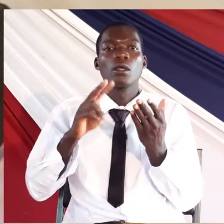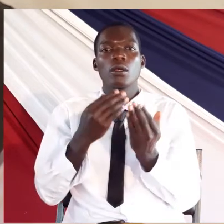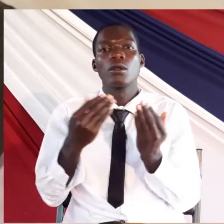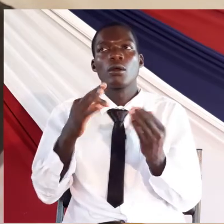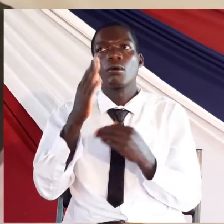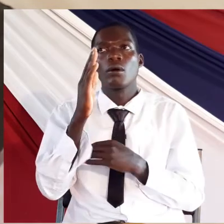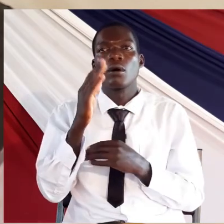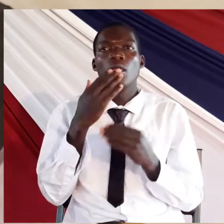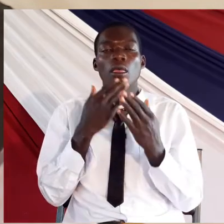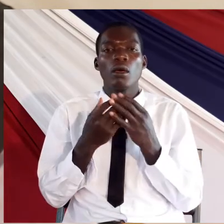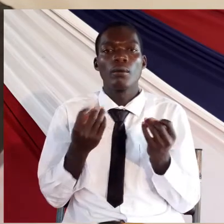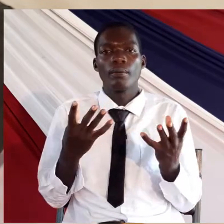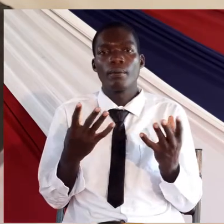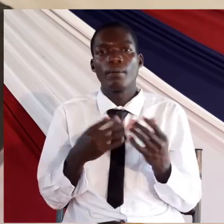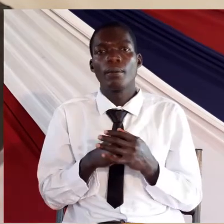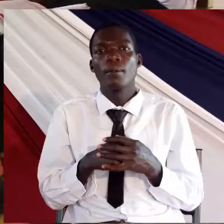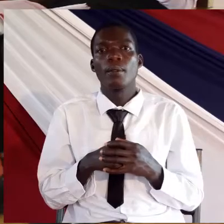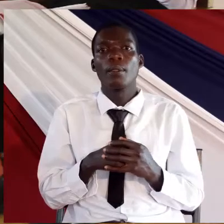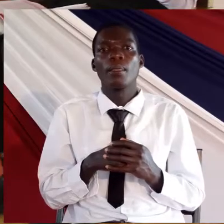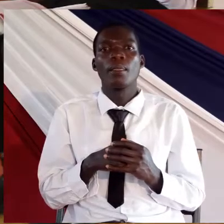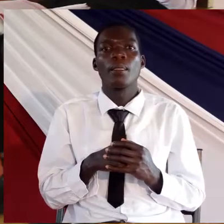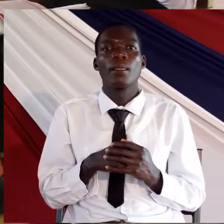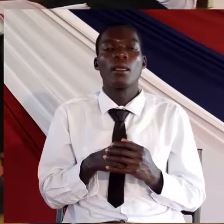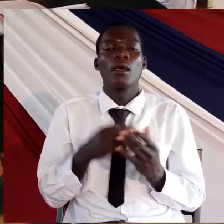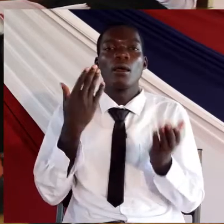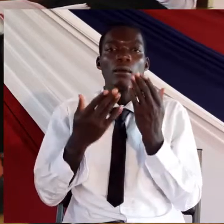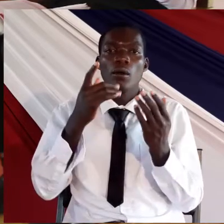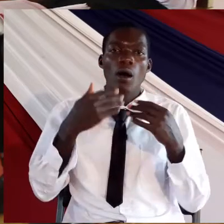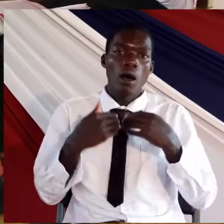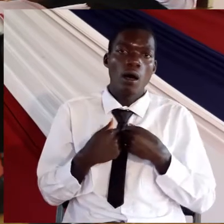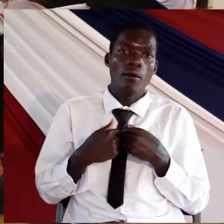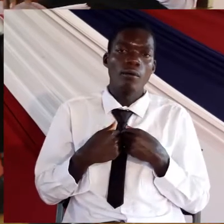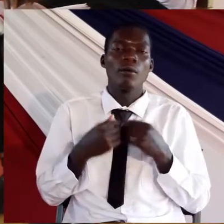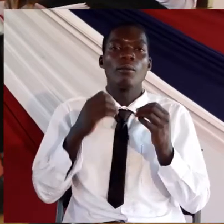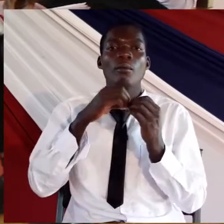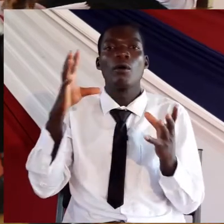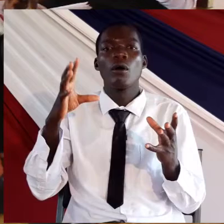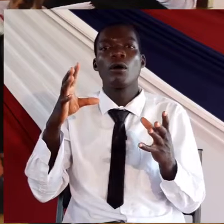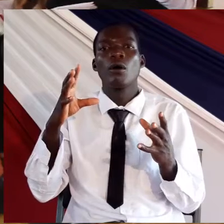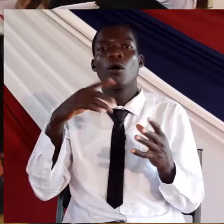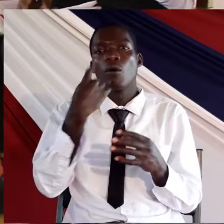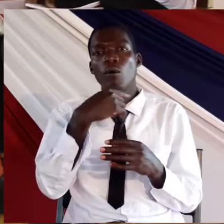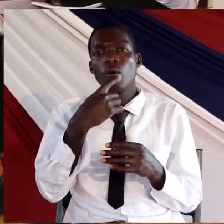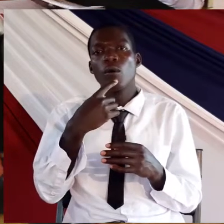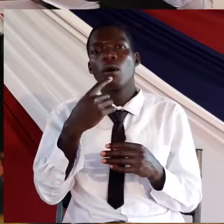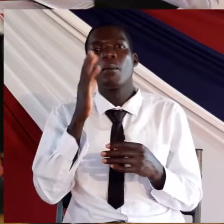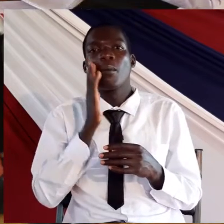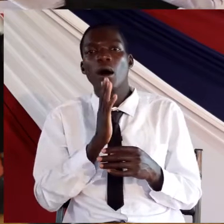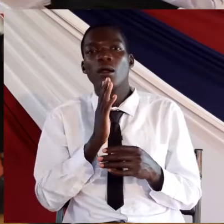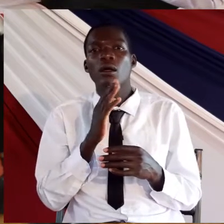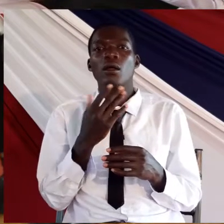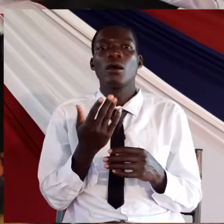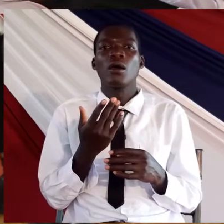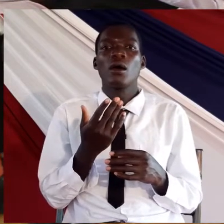God? Thank you once again. Now, by then we would have just a knowledge of who gave birth to who and yes. who gave birth to